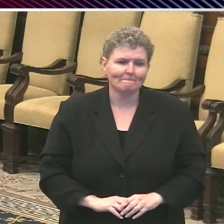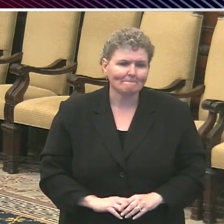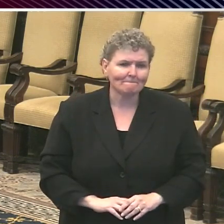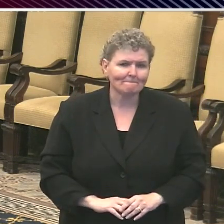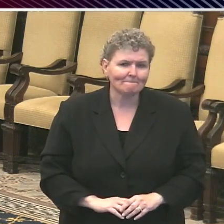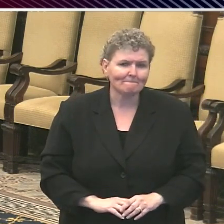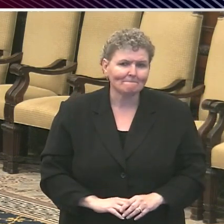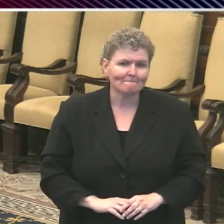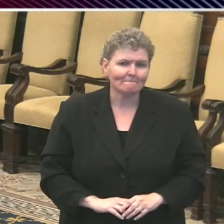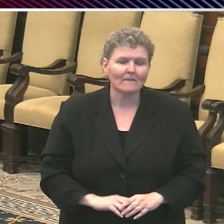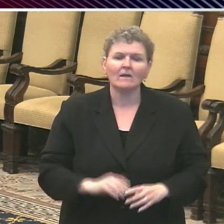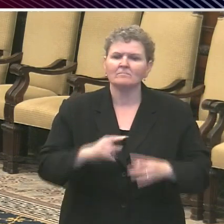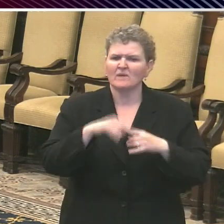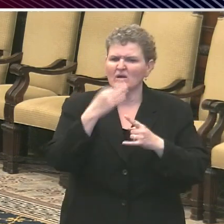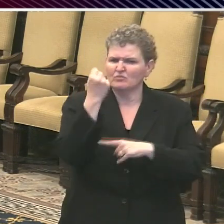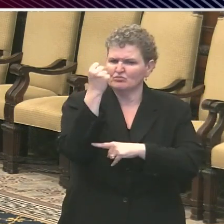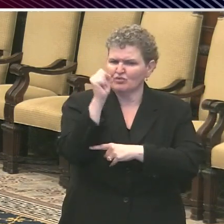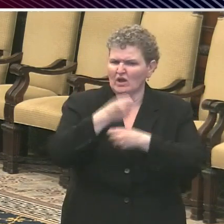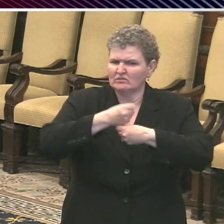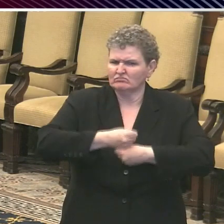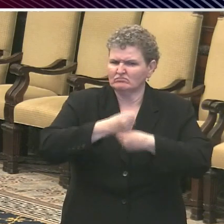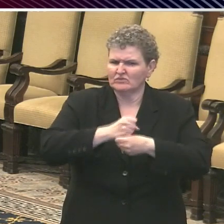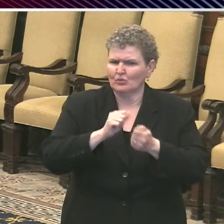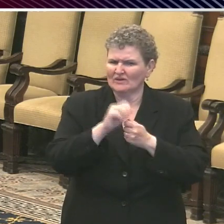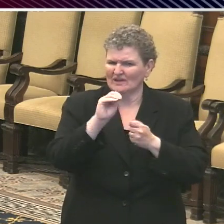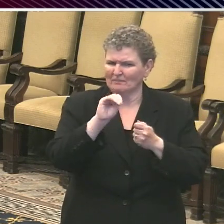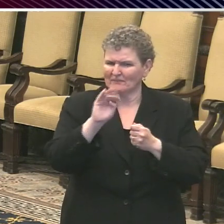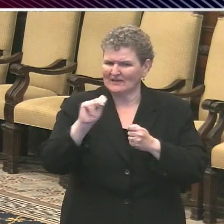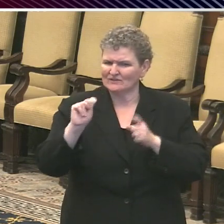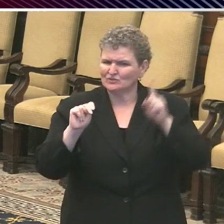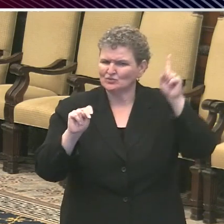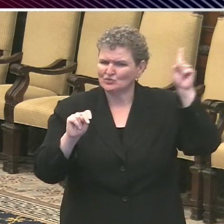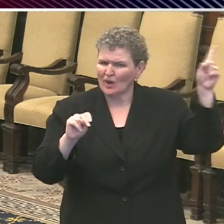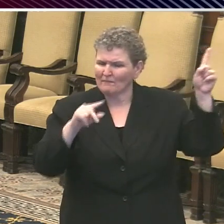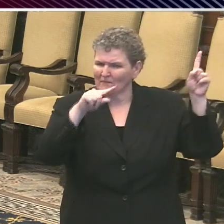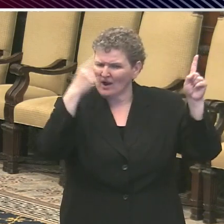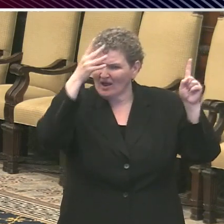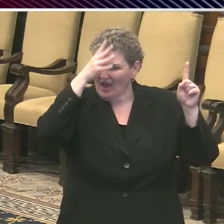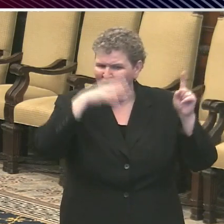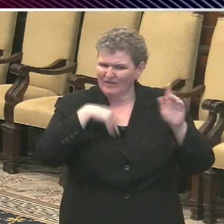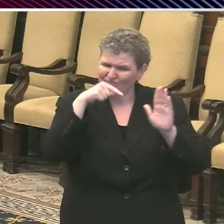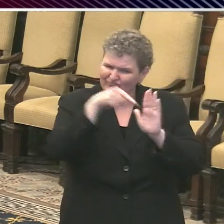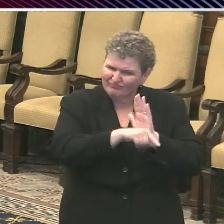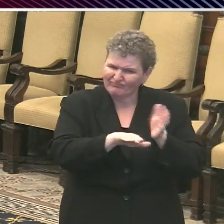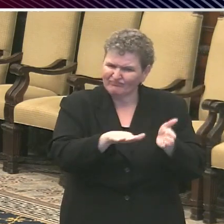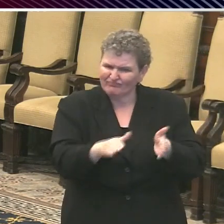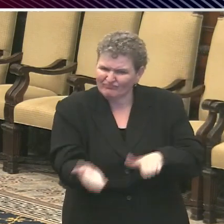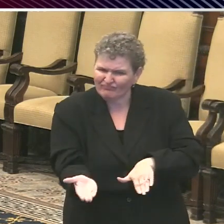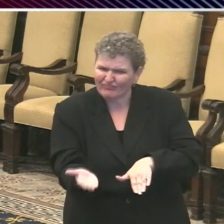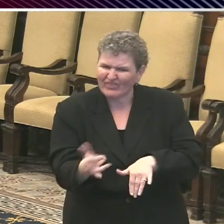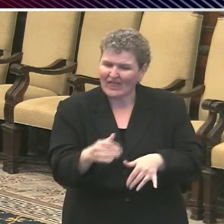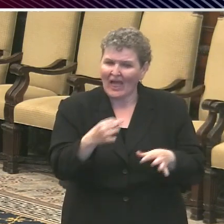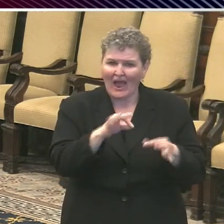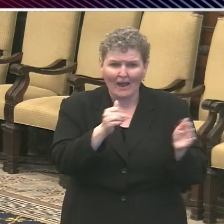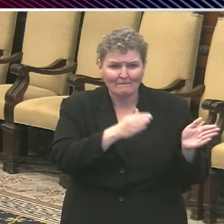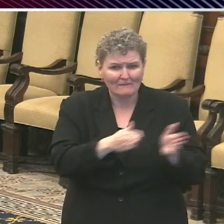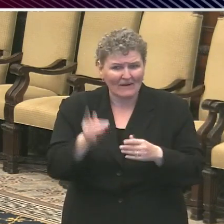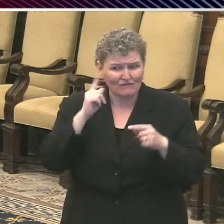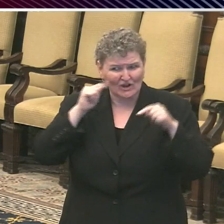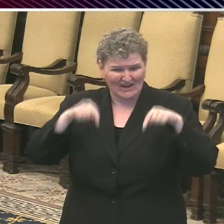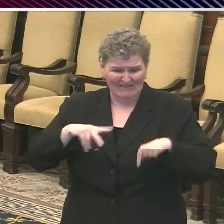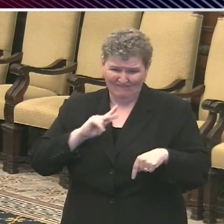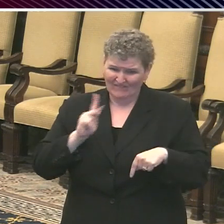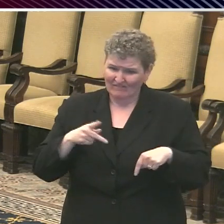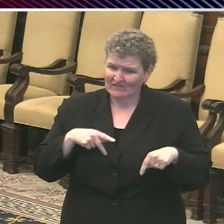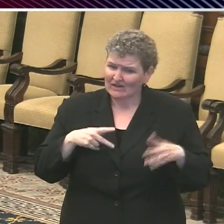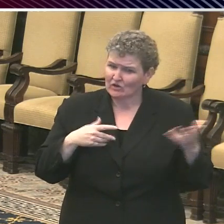protests related to Minneapolis here in Philadelphia. Have there been any different deployments or plans or contingencies set up for that, Brian? So we